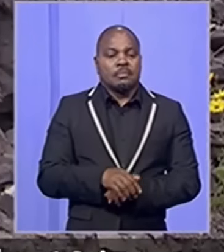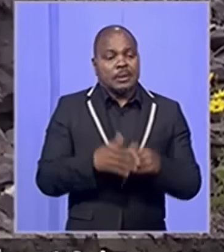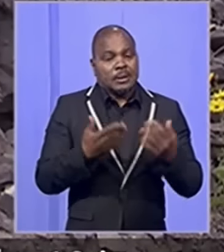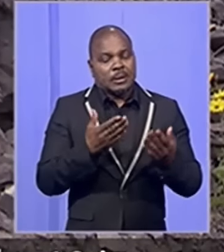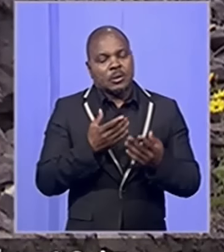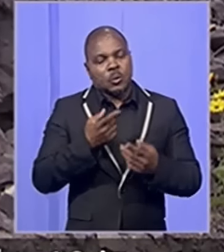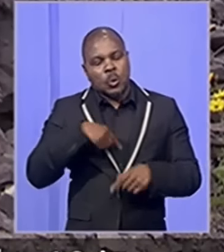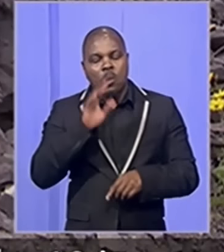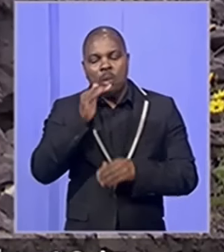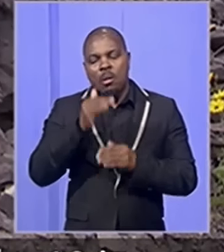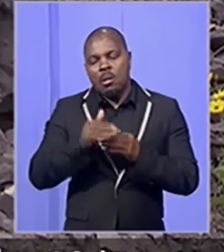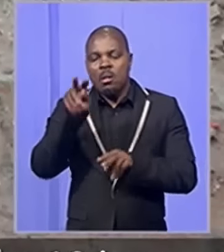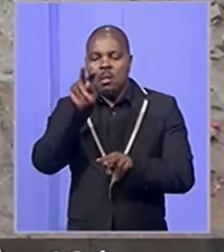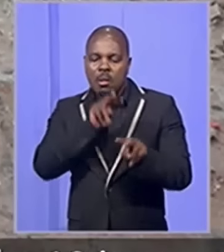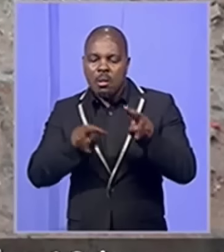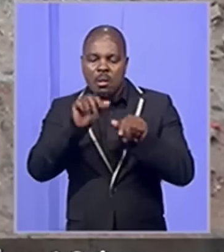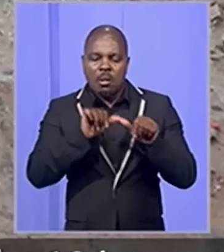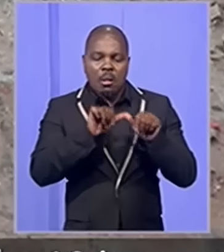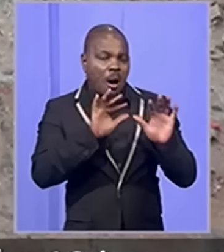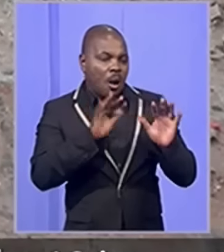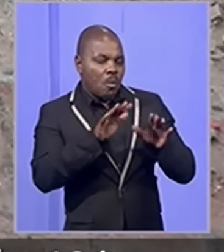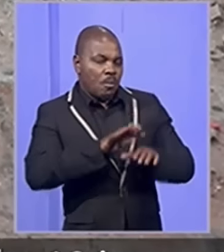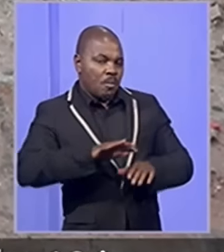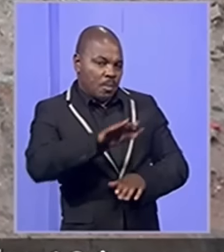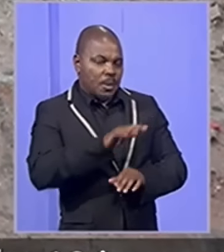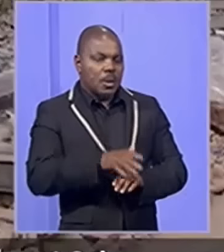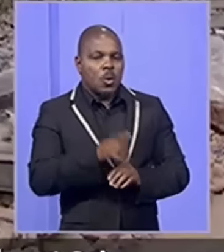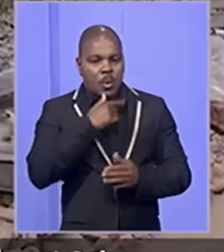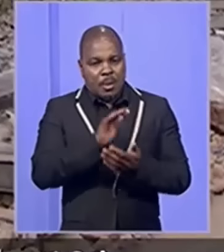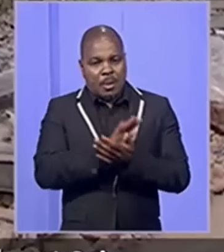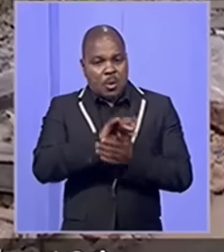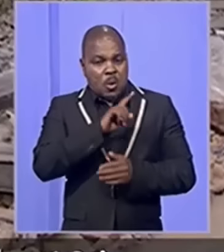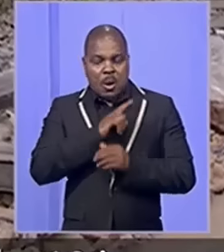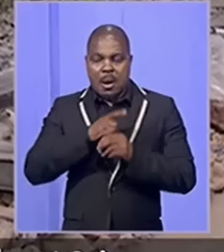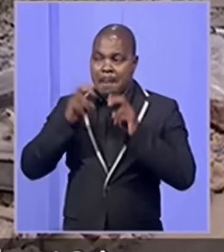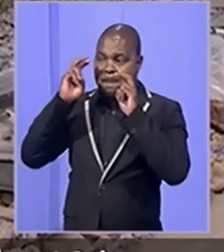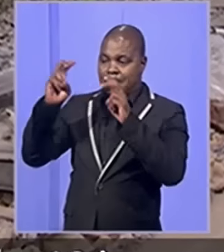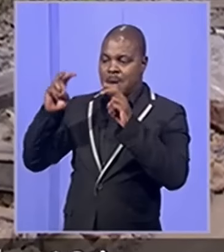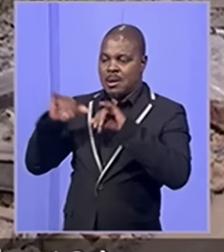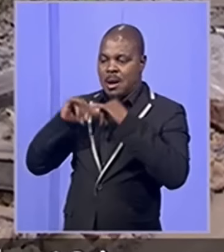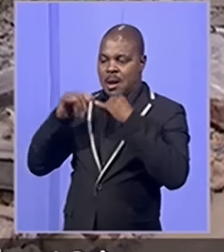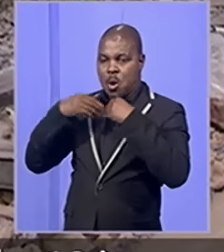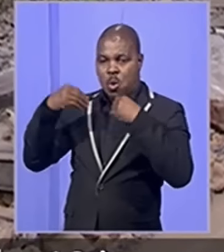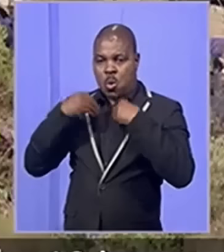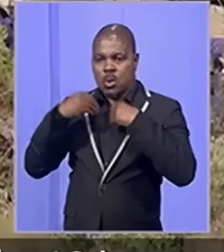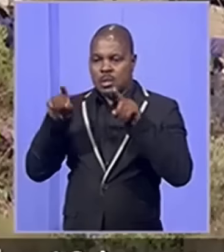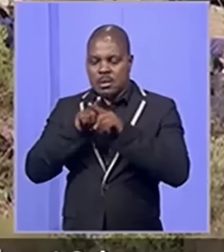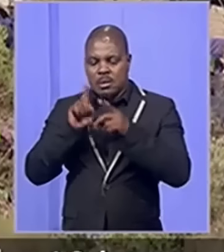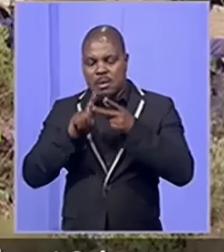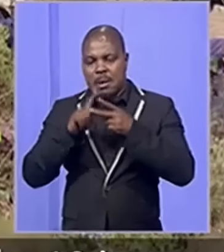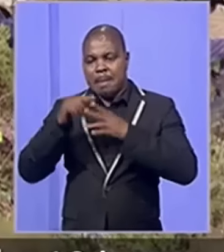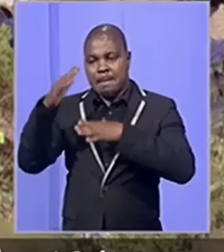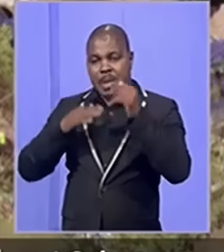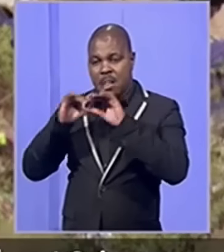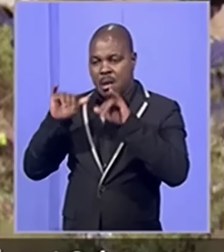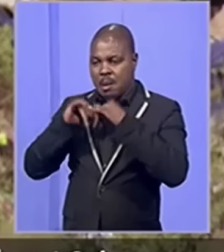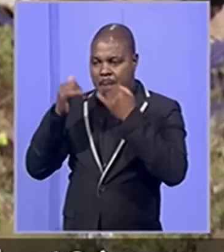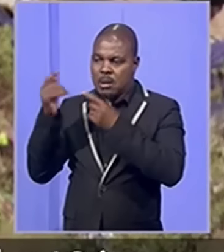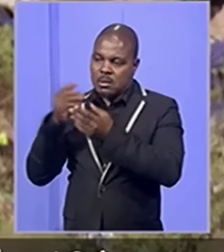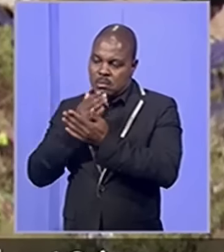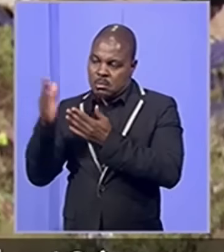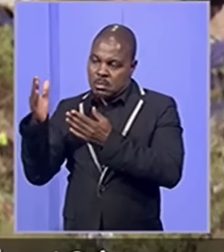we will monitor the situation. I'm also grateful that the bus company owners as well as the owners of the construction company was here last